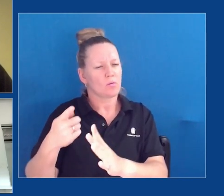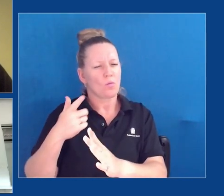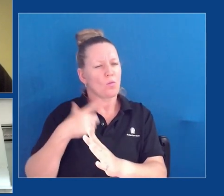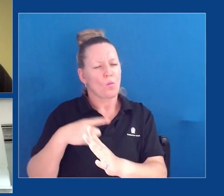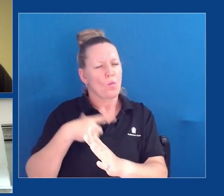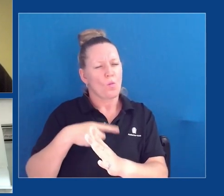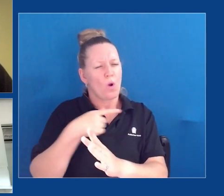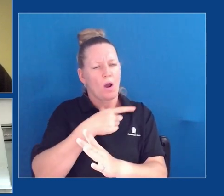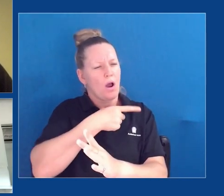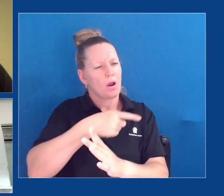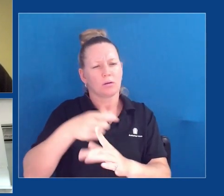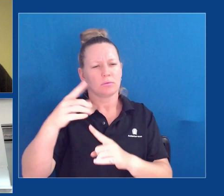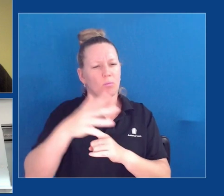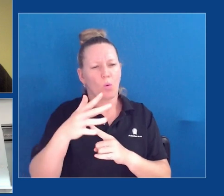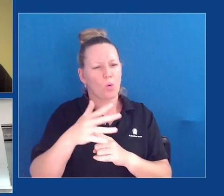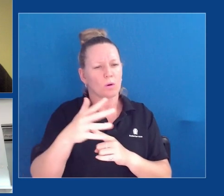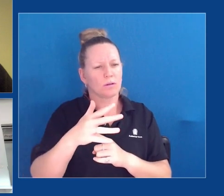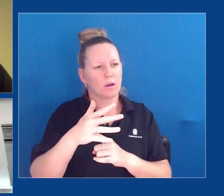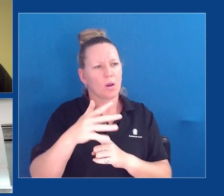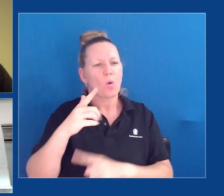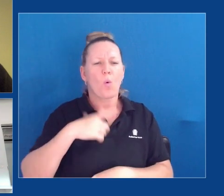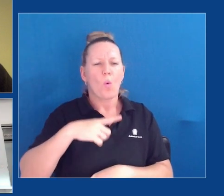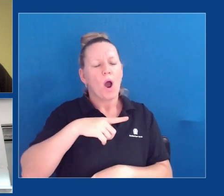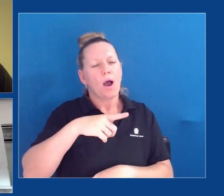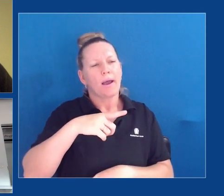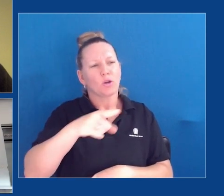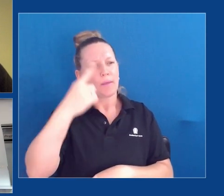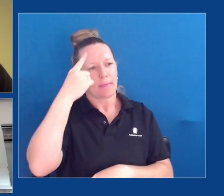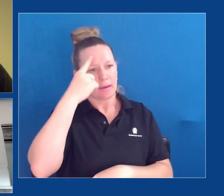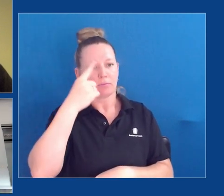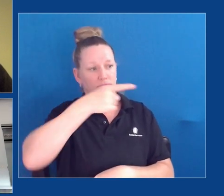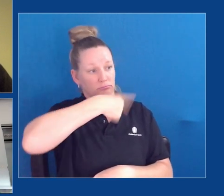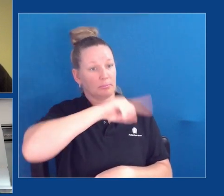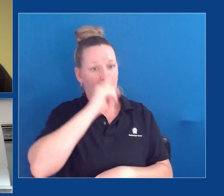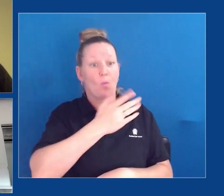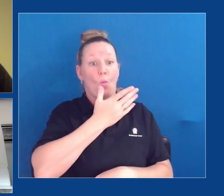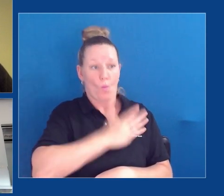and why is that something you think that people wanted at the time?